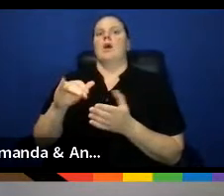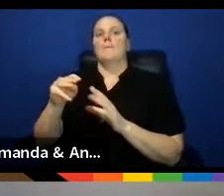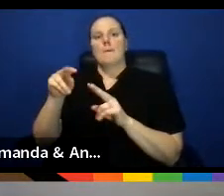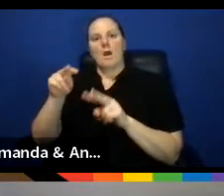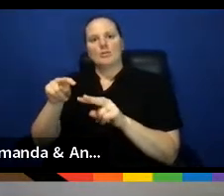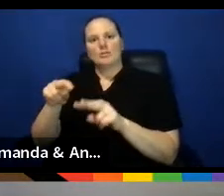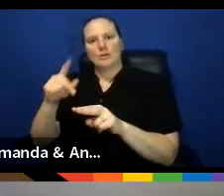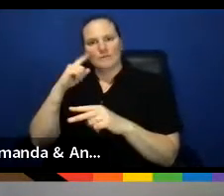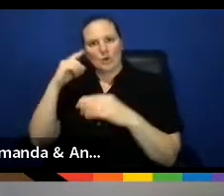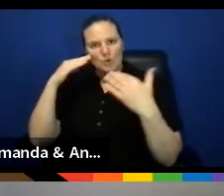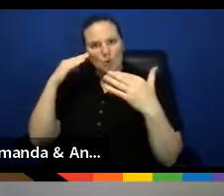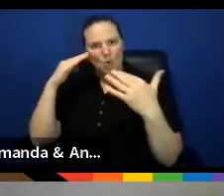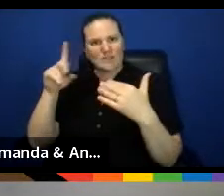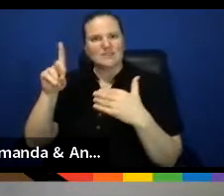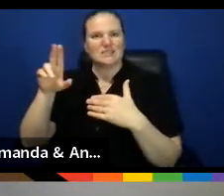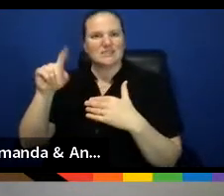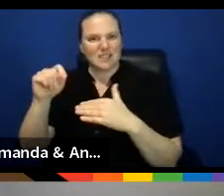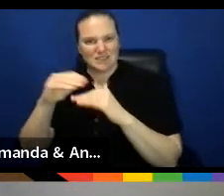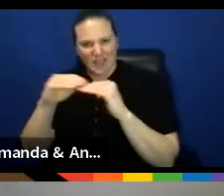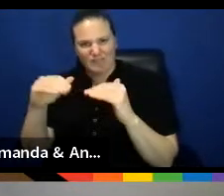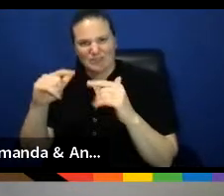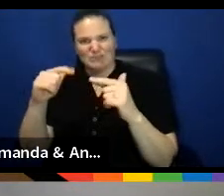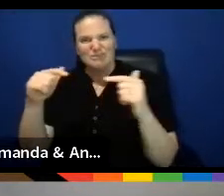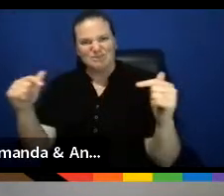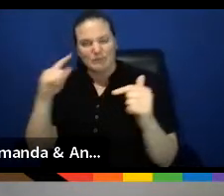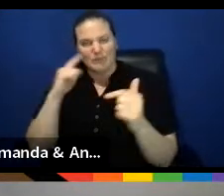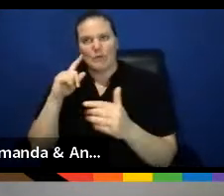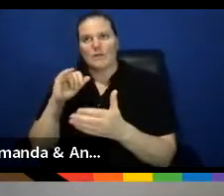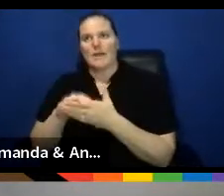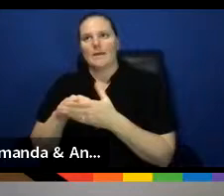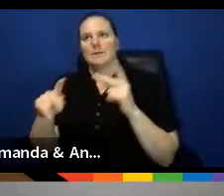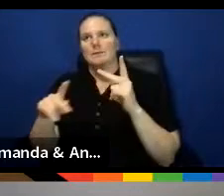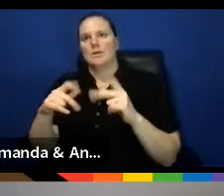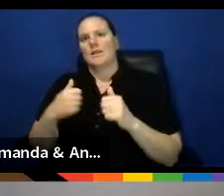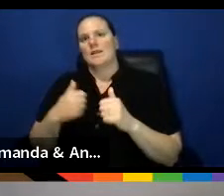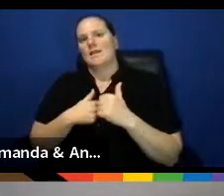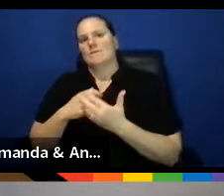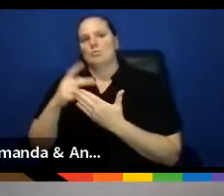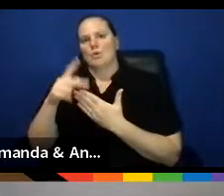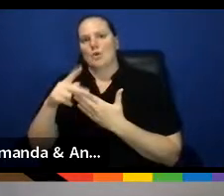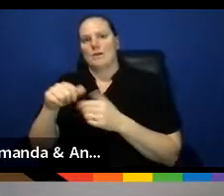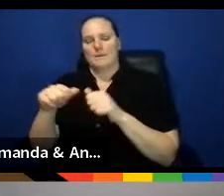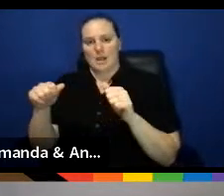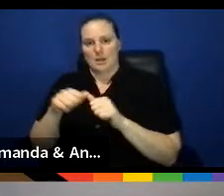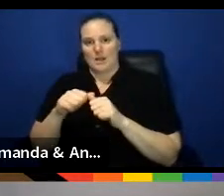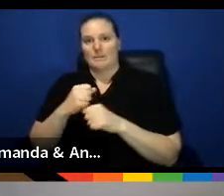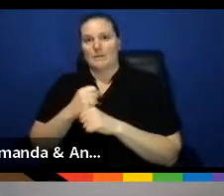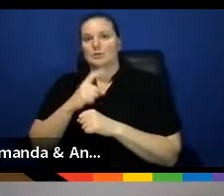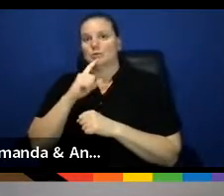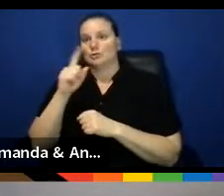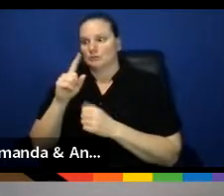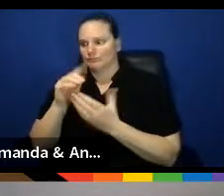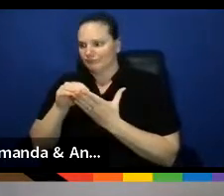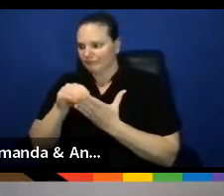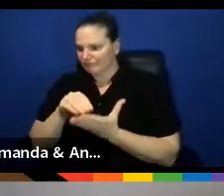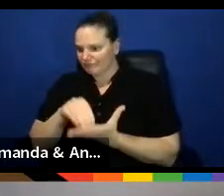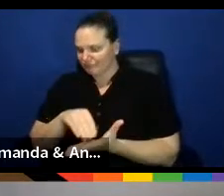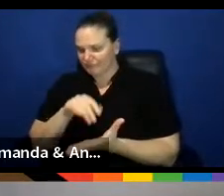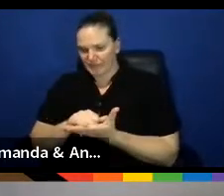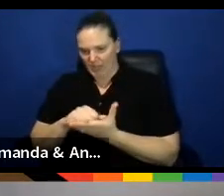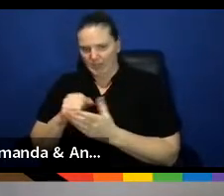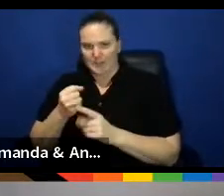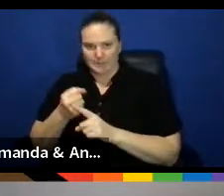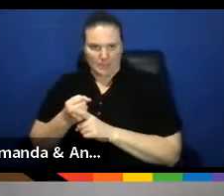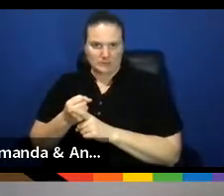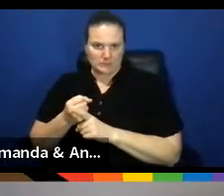for noise, dust levels, things like that for those that live within the program area to make sure that we're keeping track of those type of